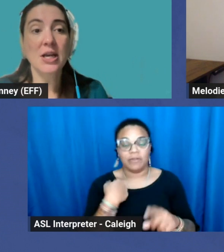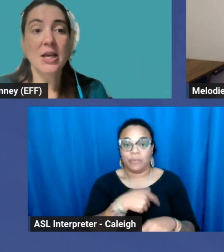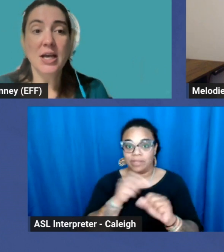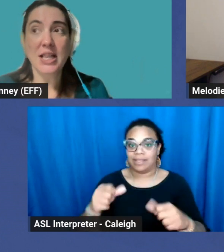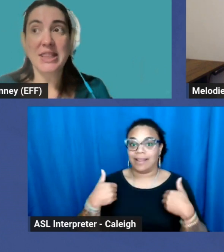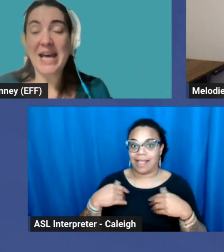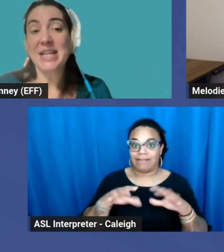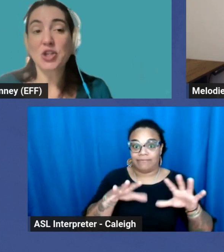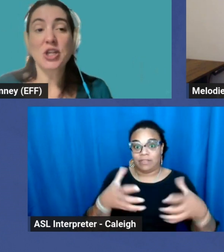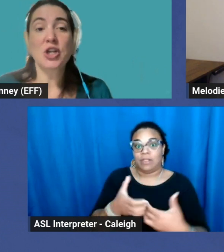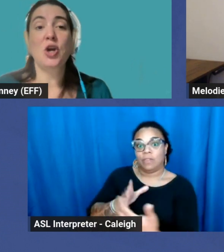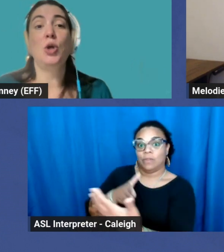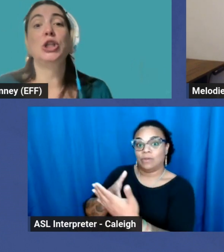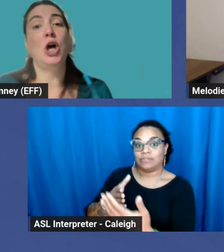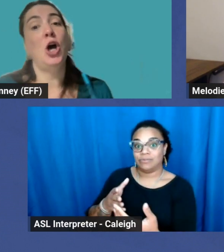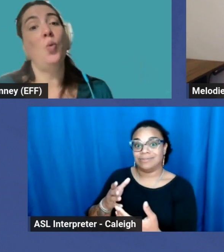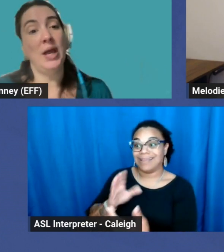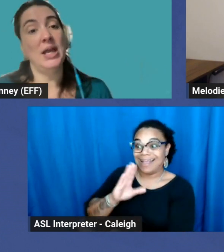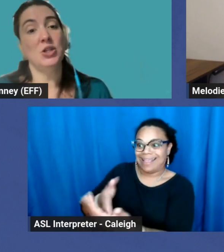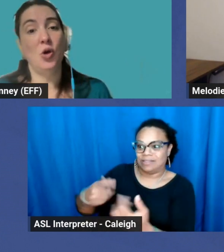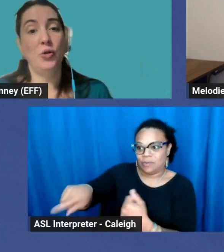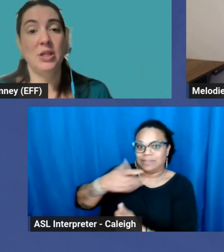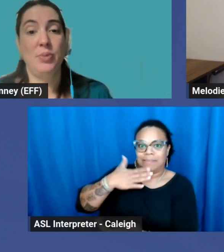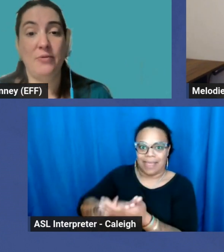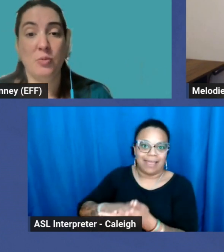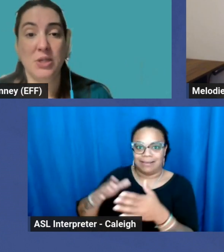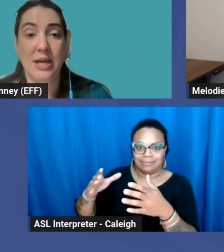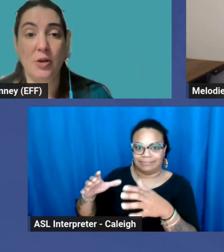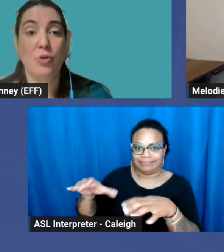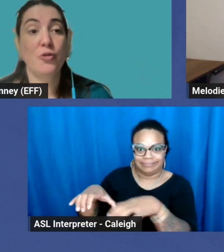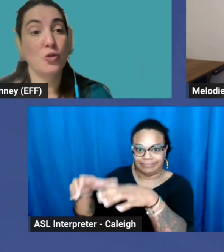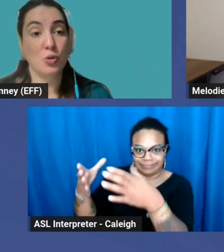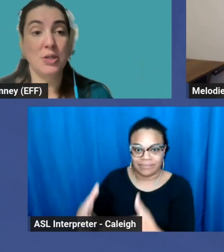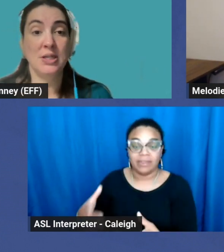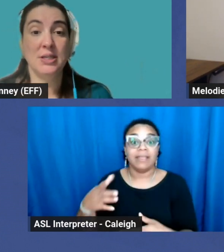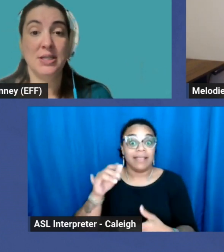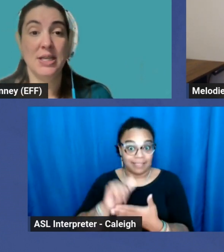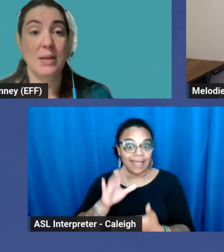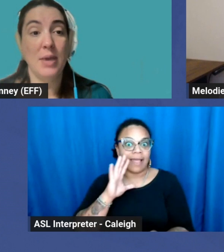actors, that's actually going to go a long way to holding the platforms accountable